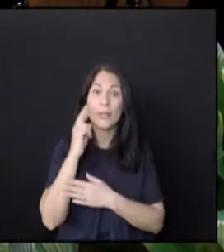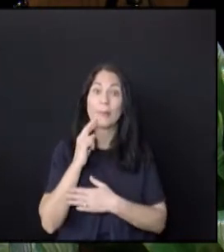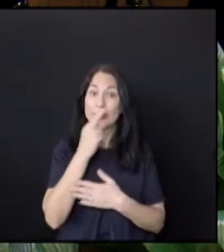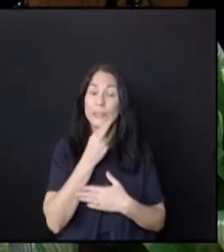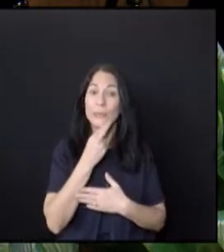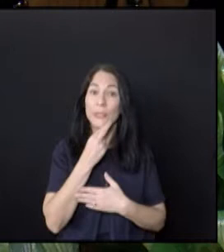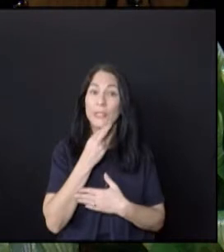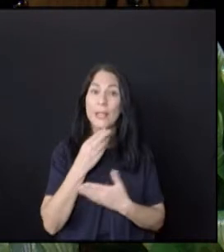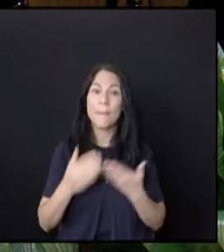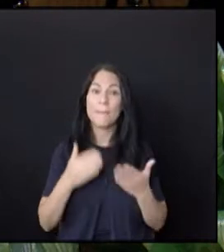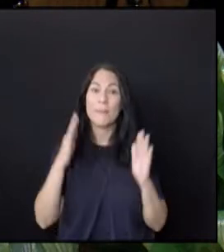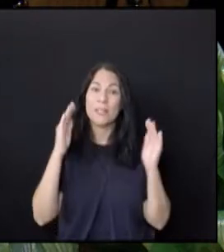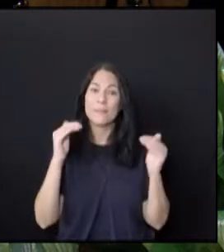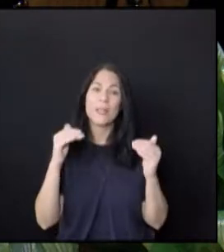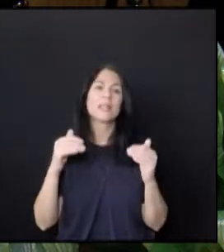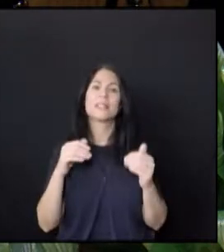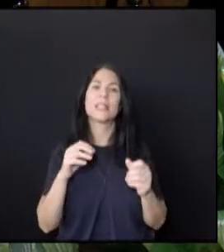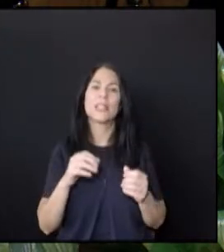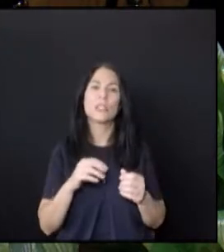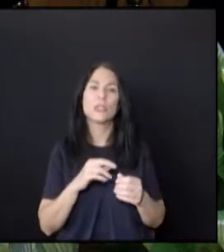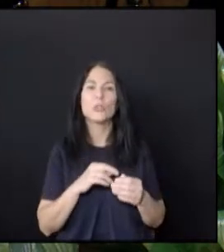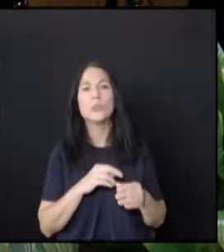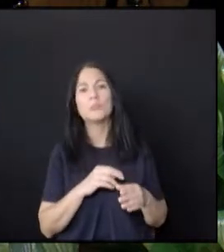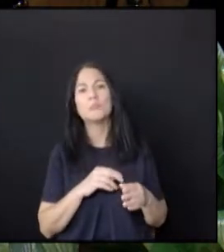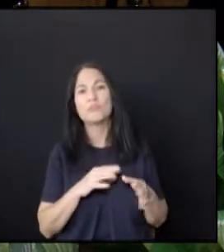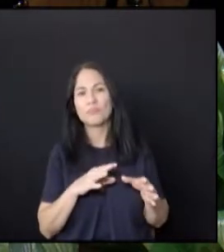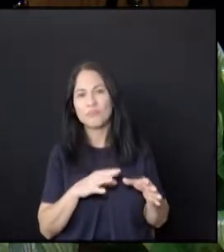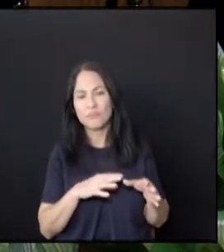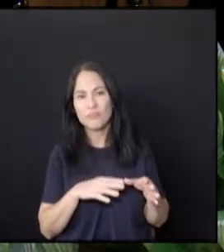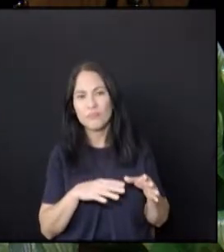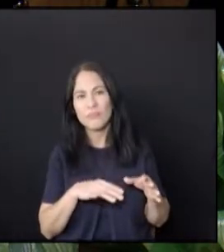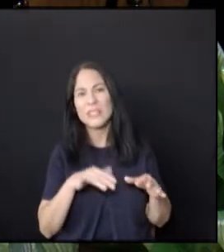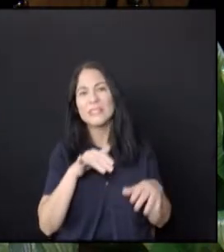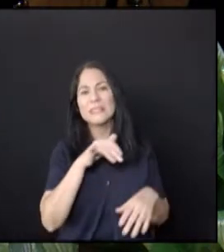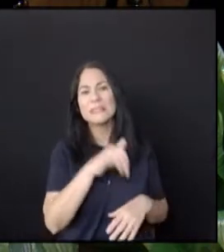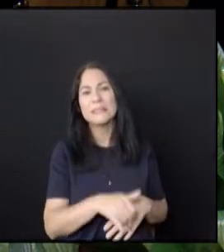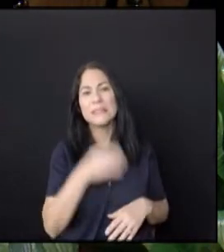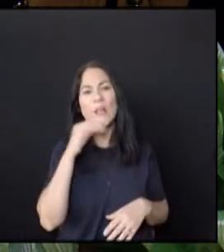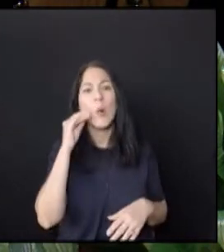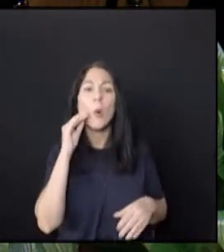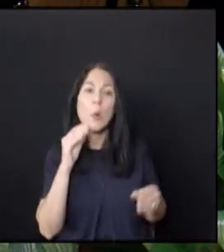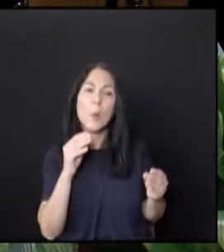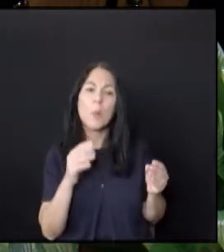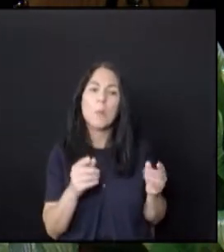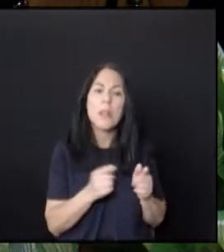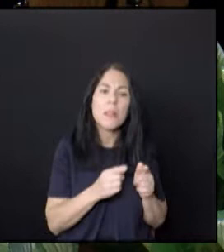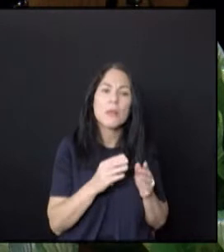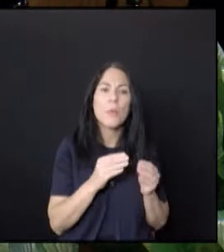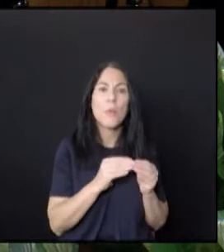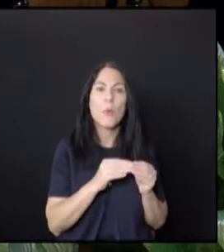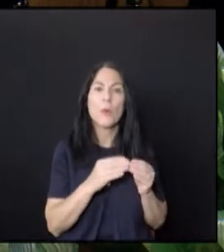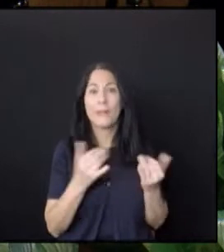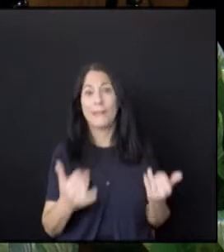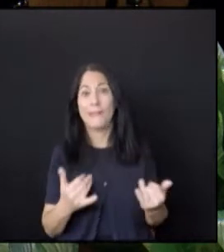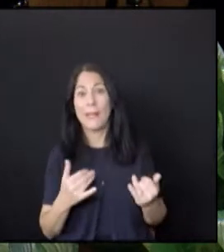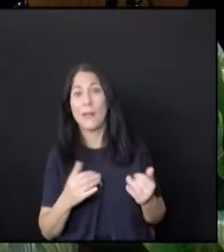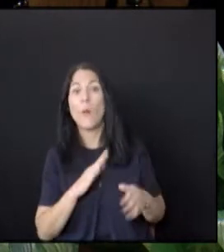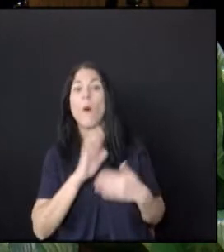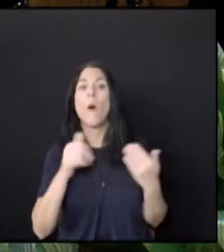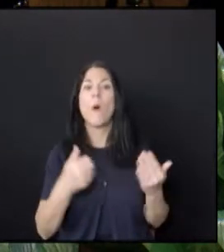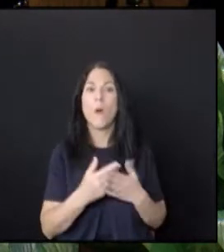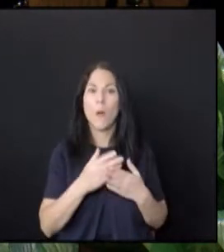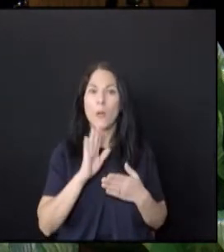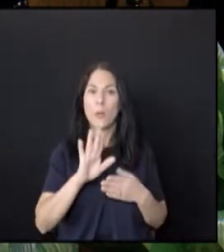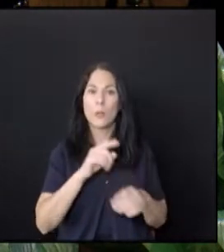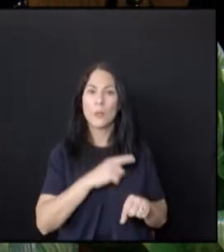less hours at the office this season, you know, spend more time at home. Now you're spending all your time at home, and you're